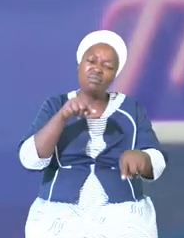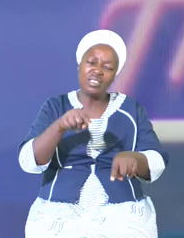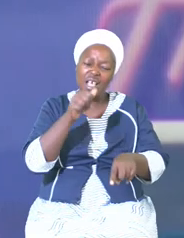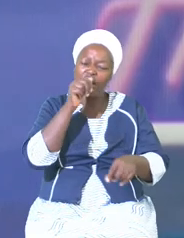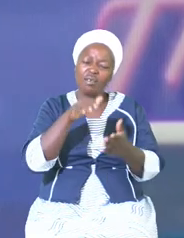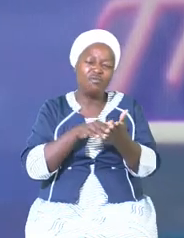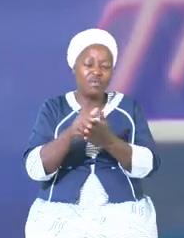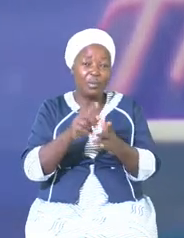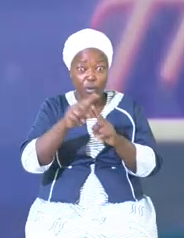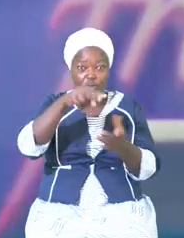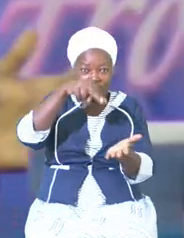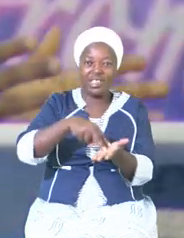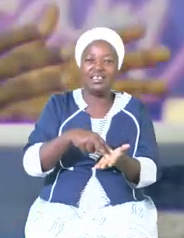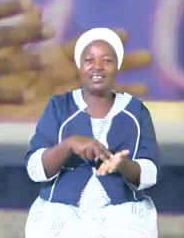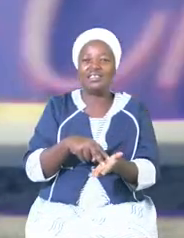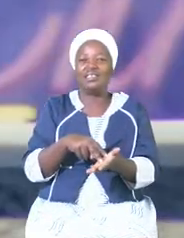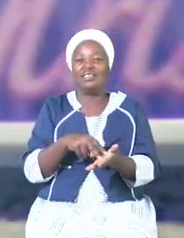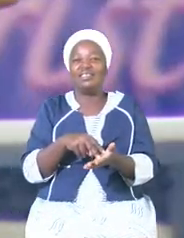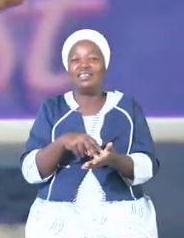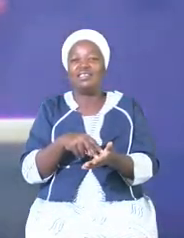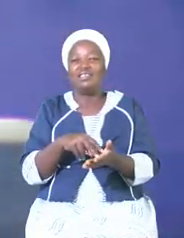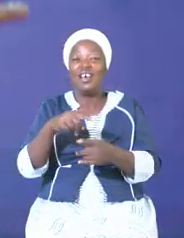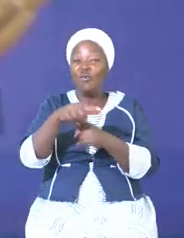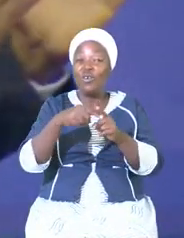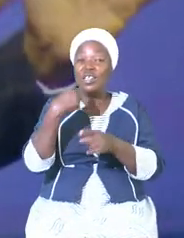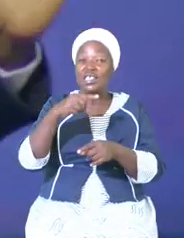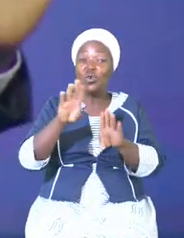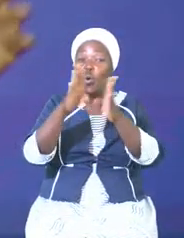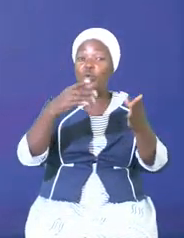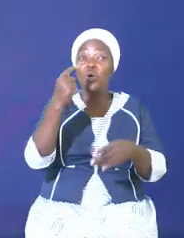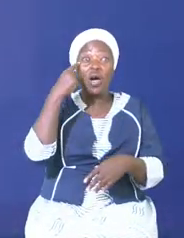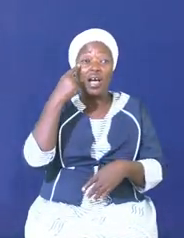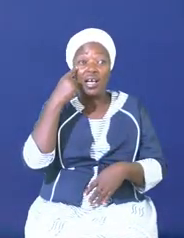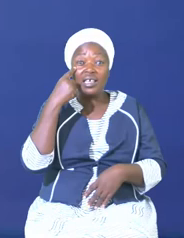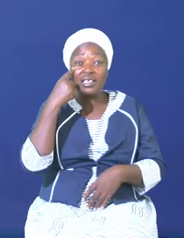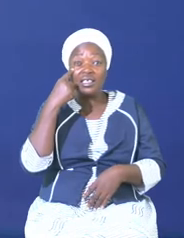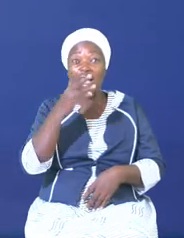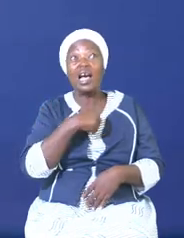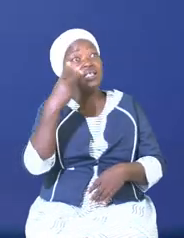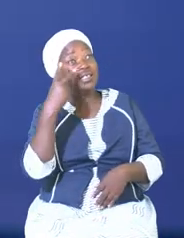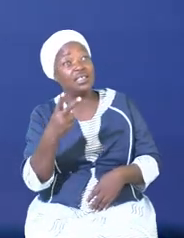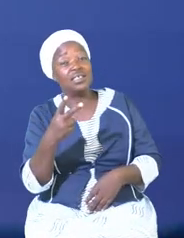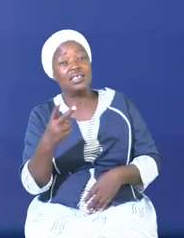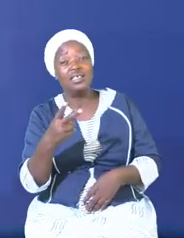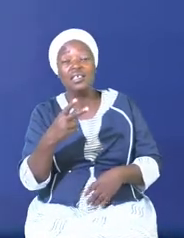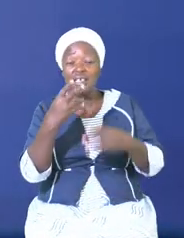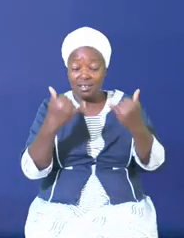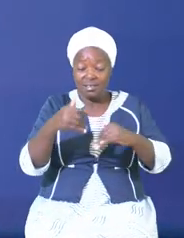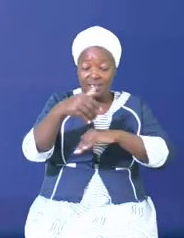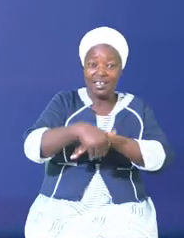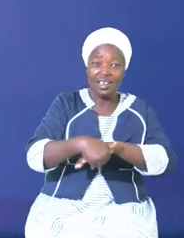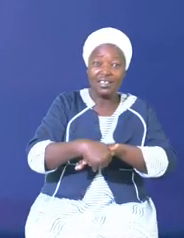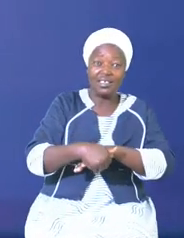will stand up. Yeah. When it says, open your eyes and see, tonight